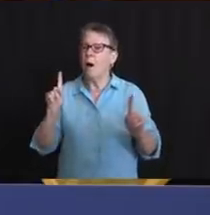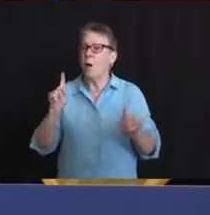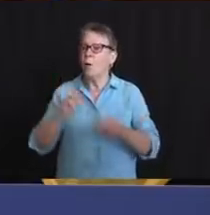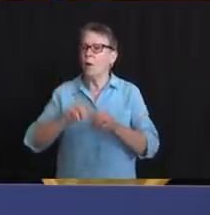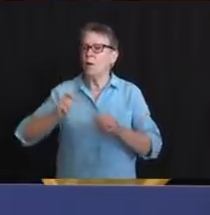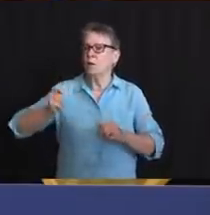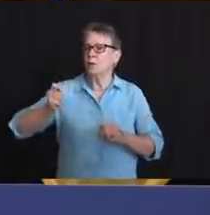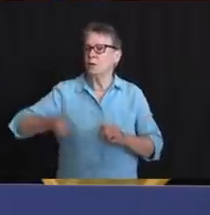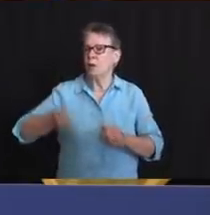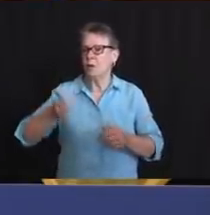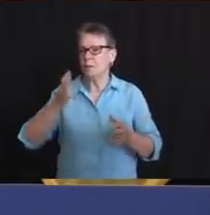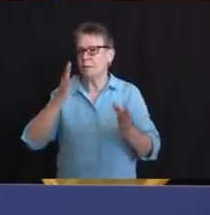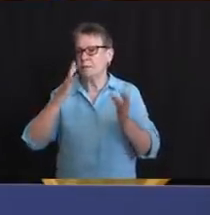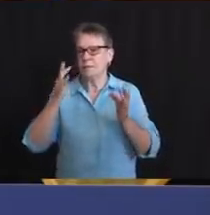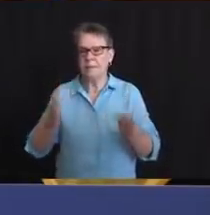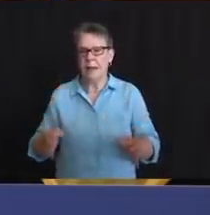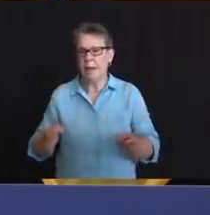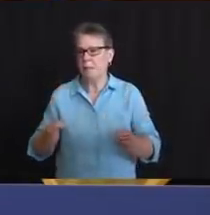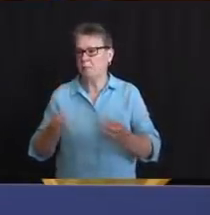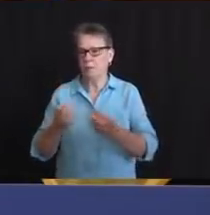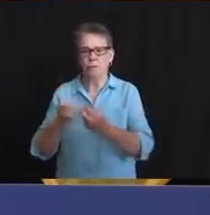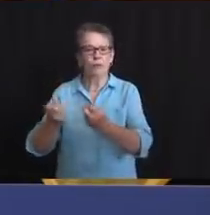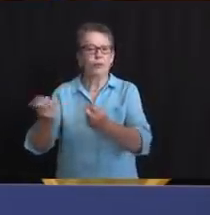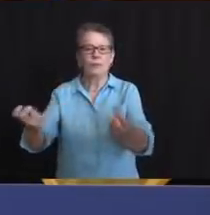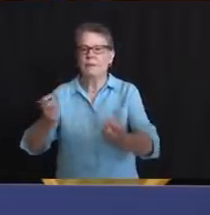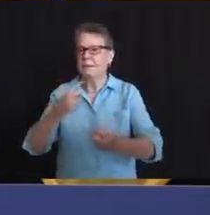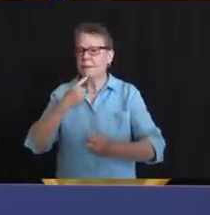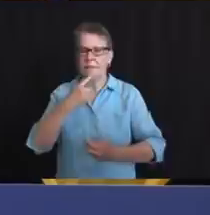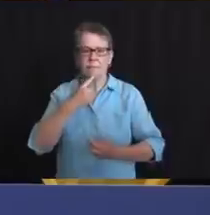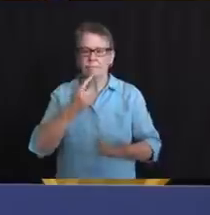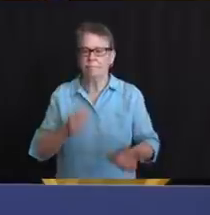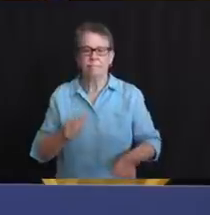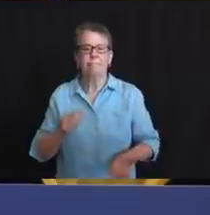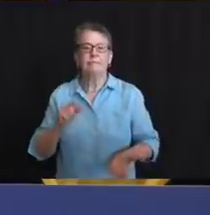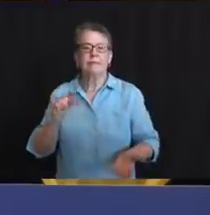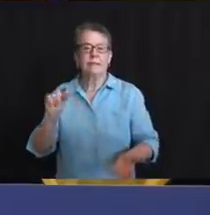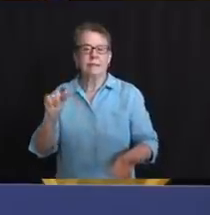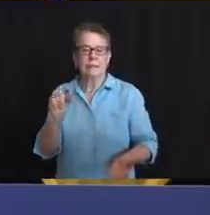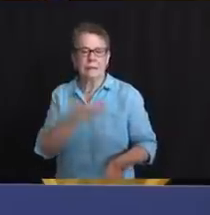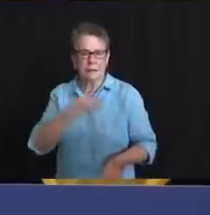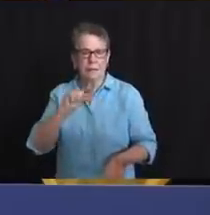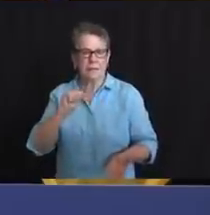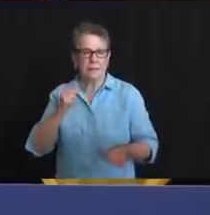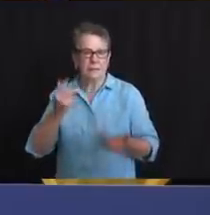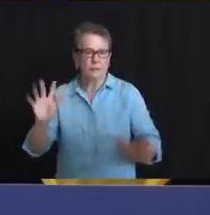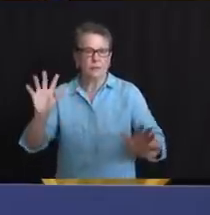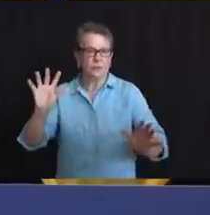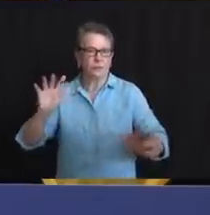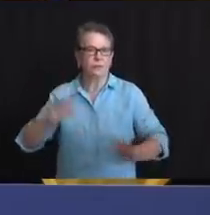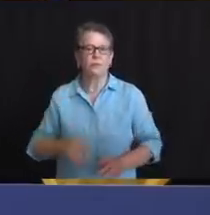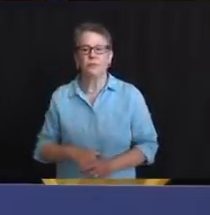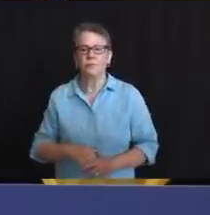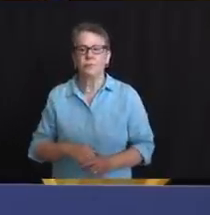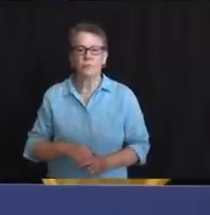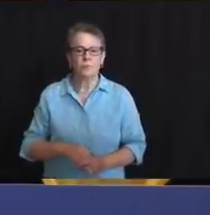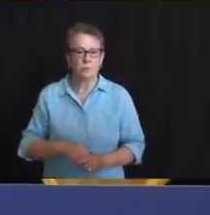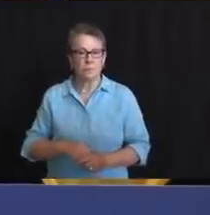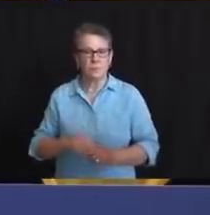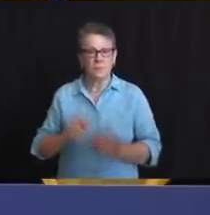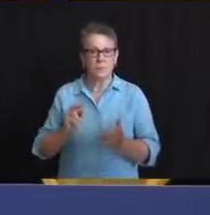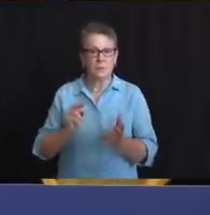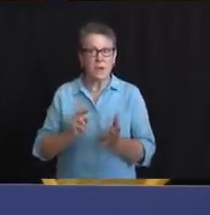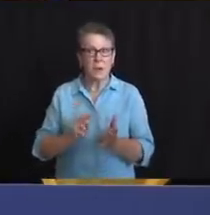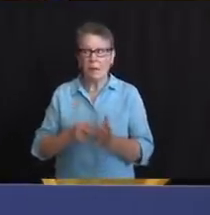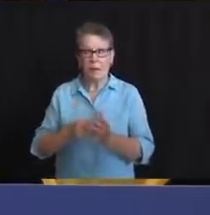that was justice has not been served in the bigger picture. That's a step in the right direction, and I think many